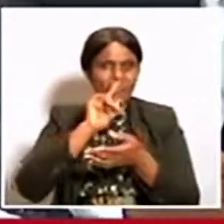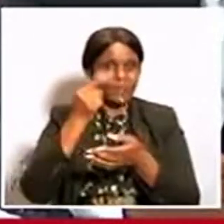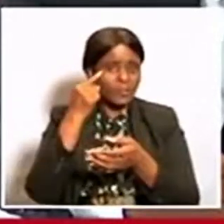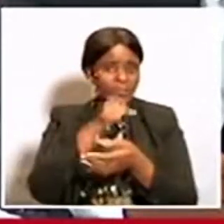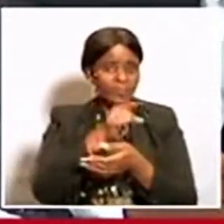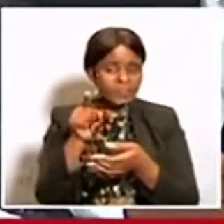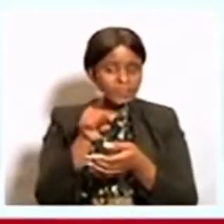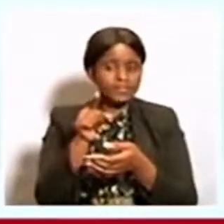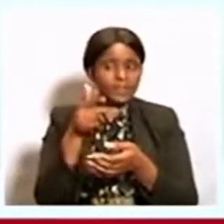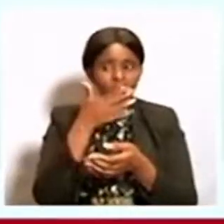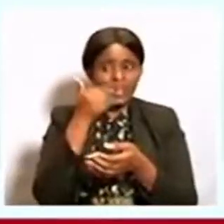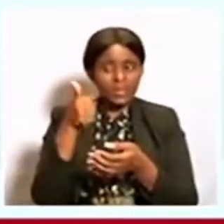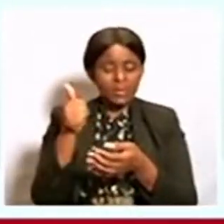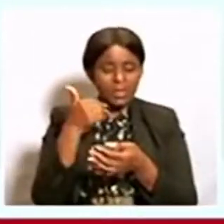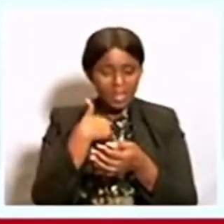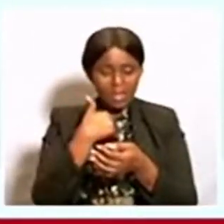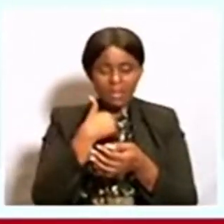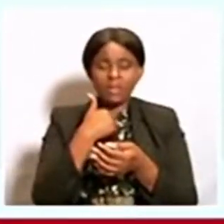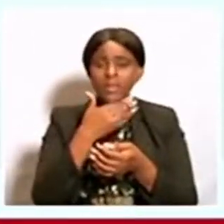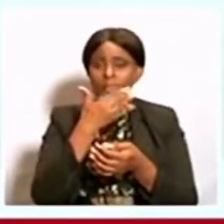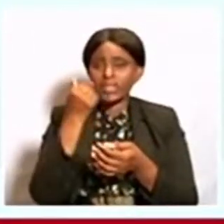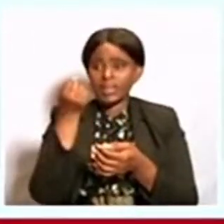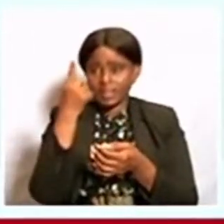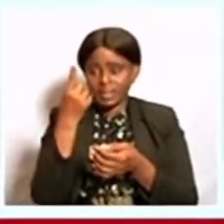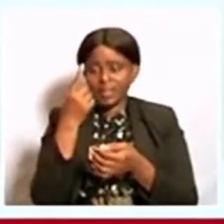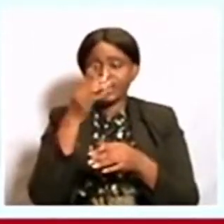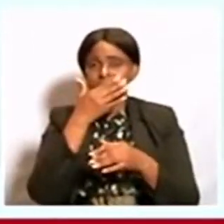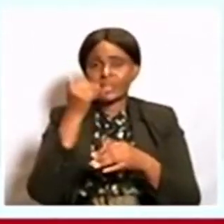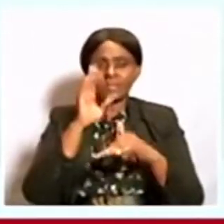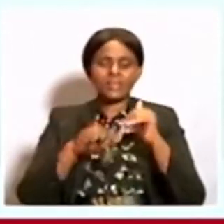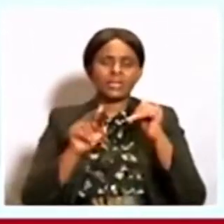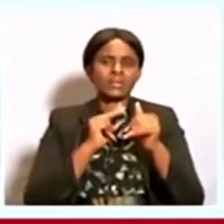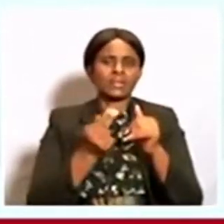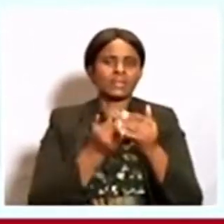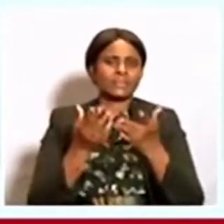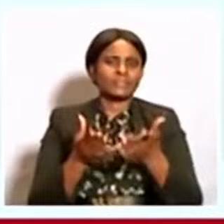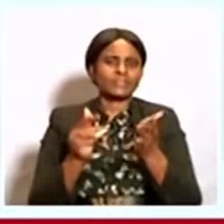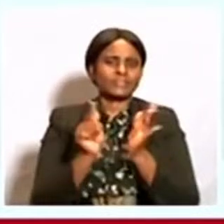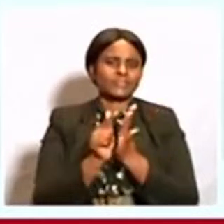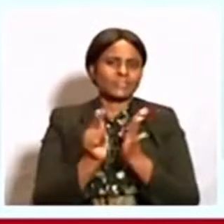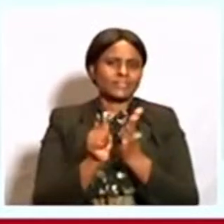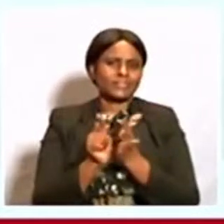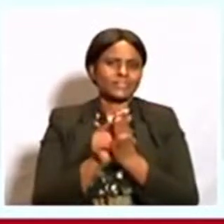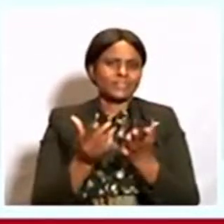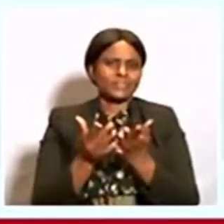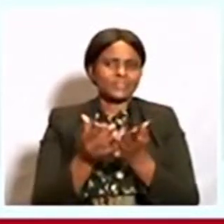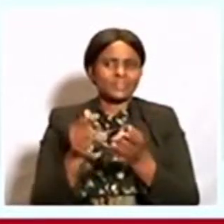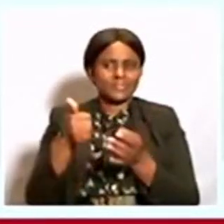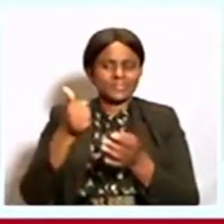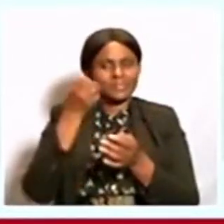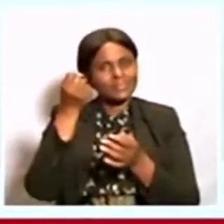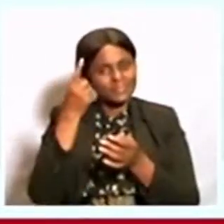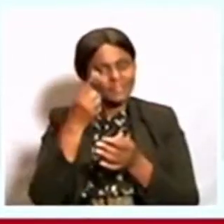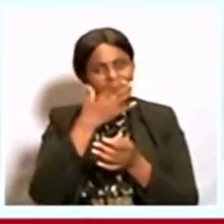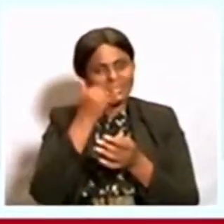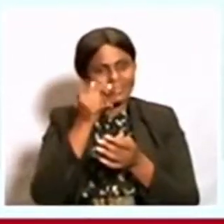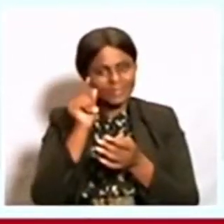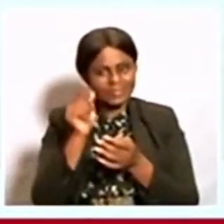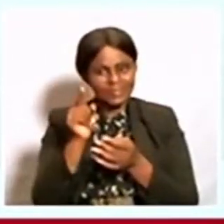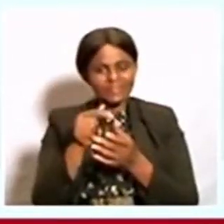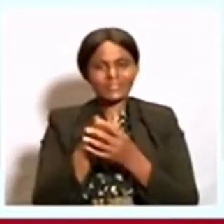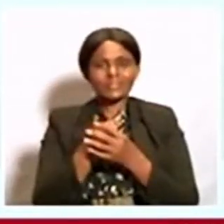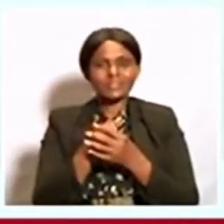But you should have understood that better than us here in Lusaka. Should have understood that